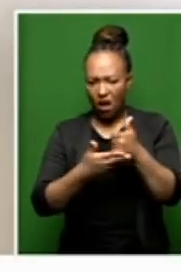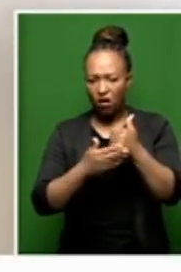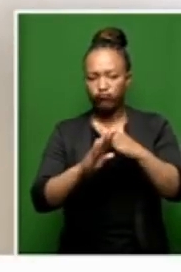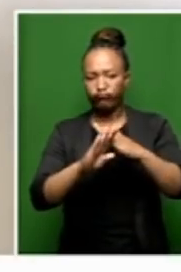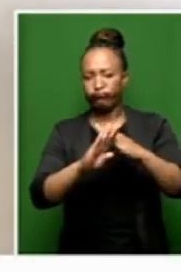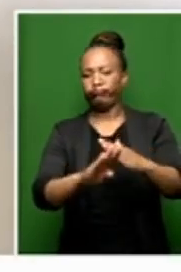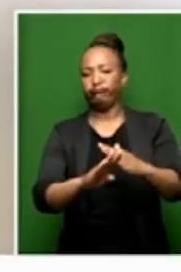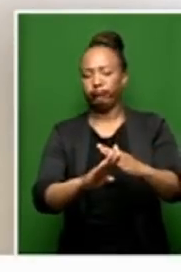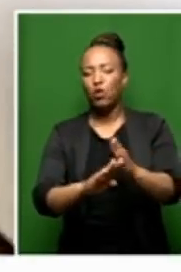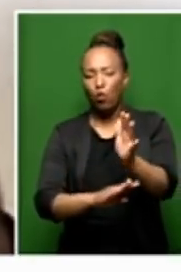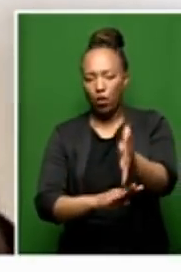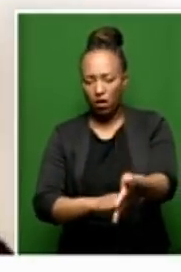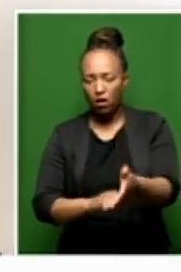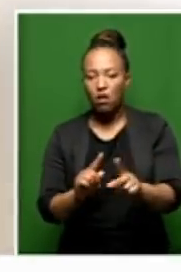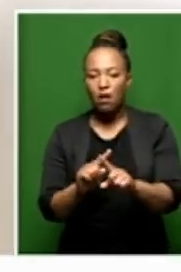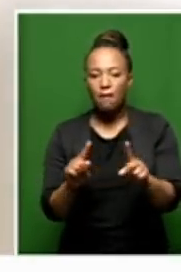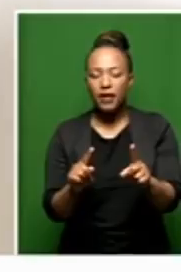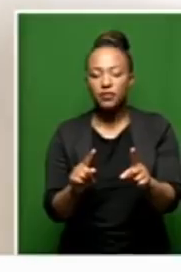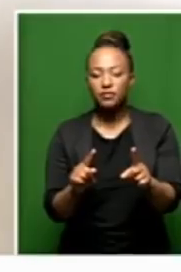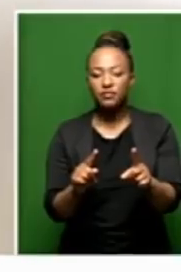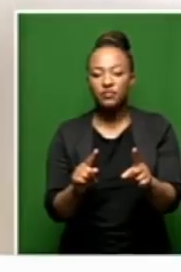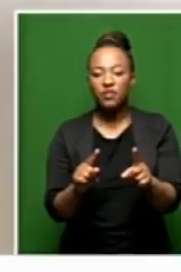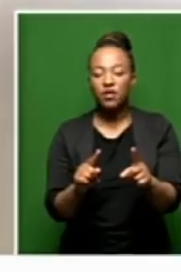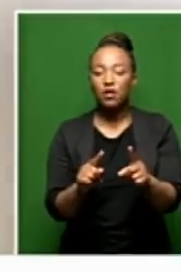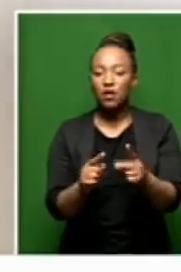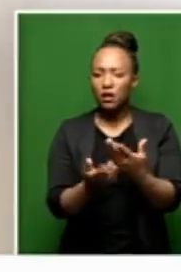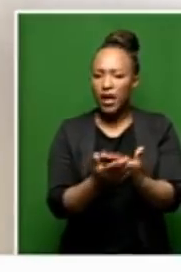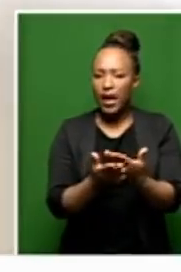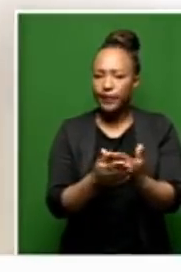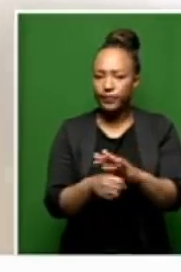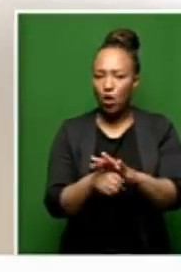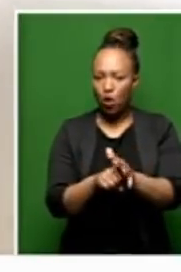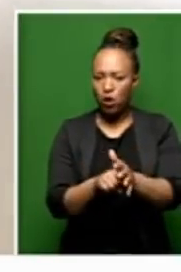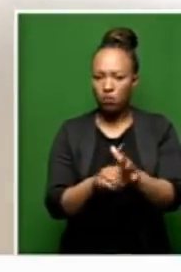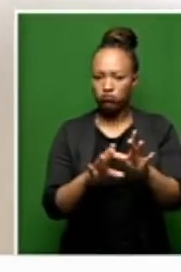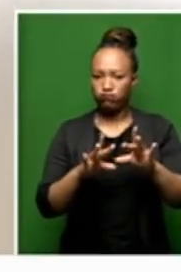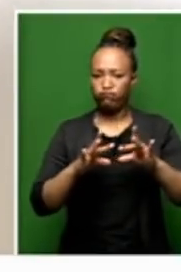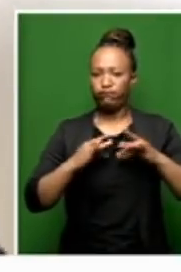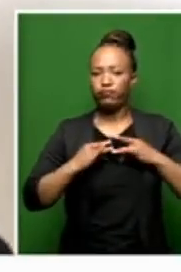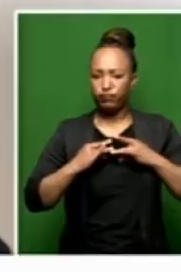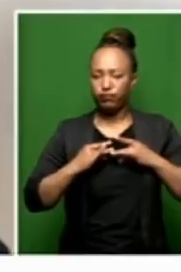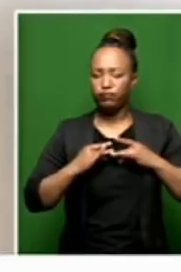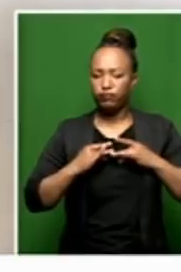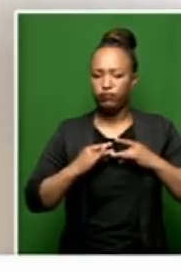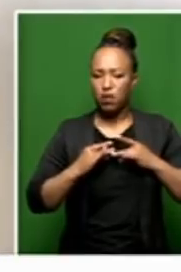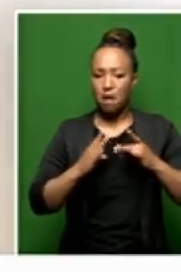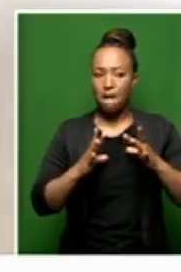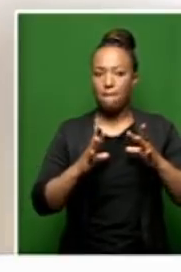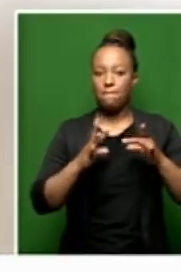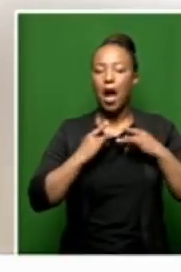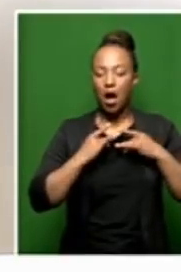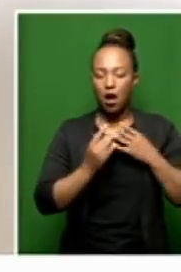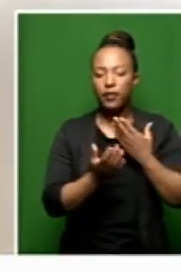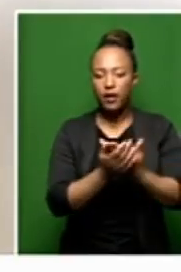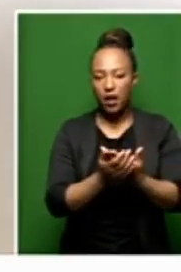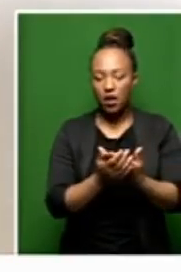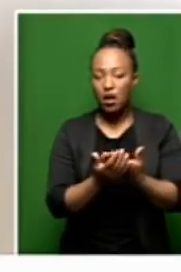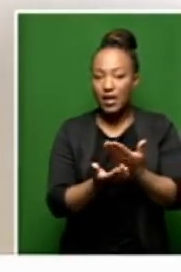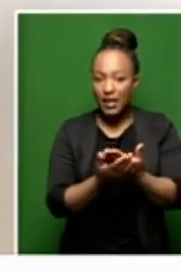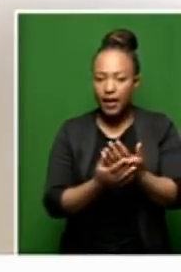It will. But you are more liable that the virus will take a little bit more toll out of your body. It will have more viral load. It will cause